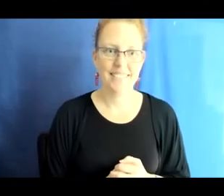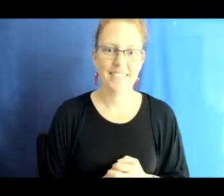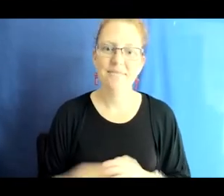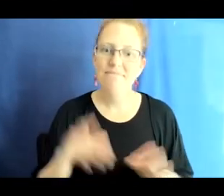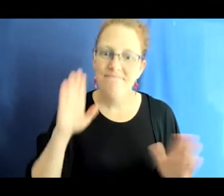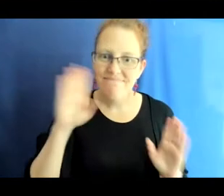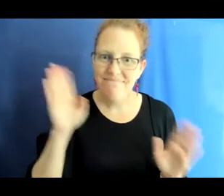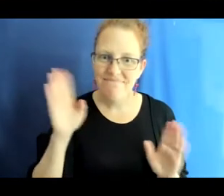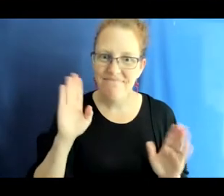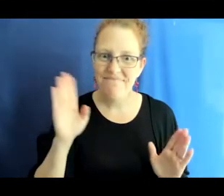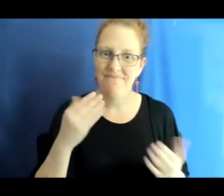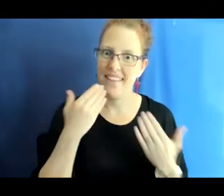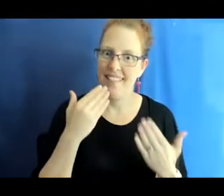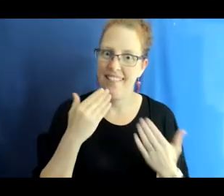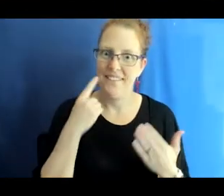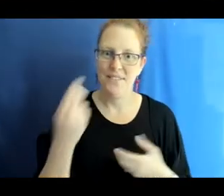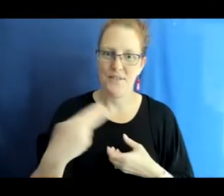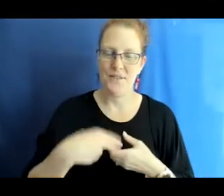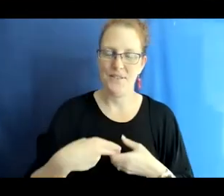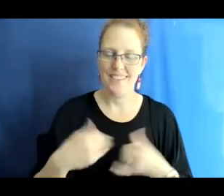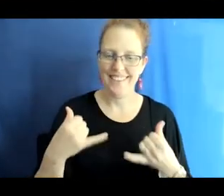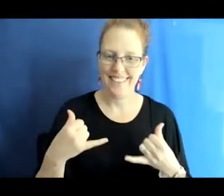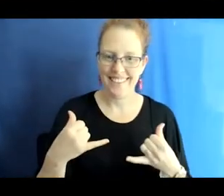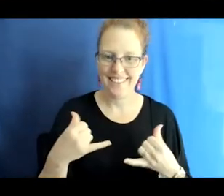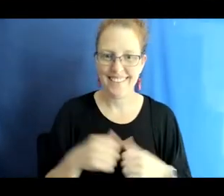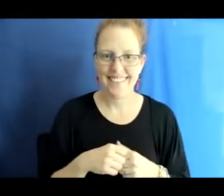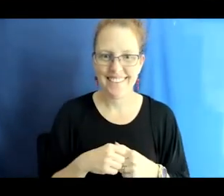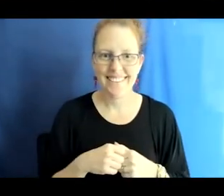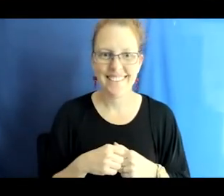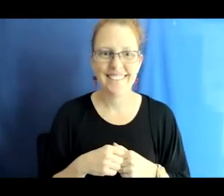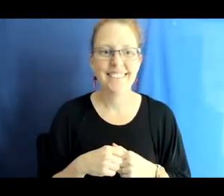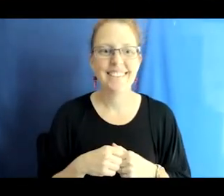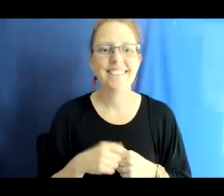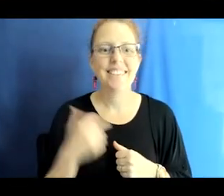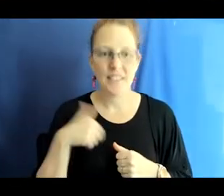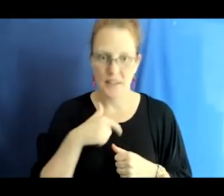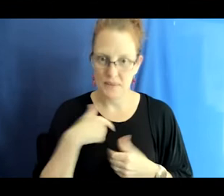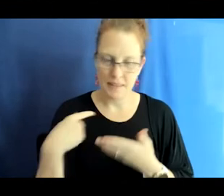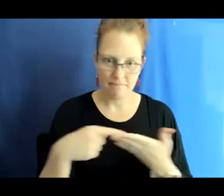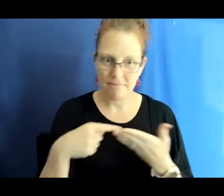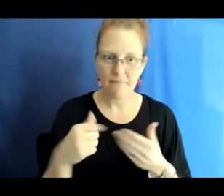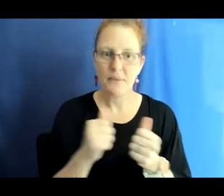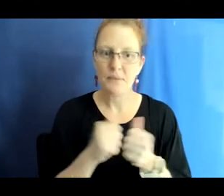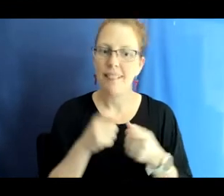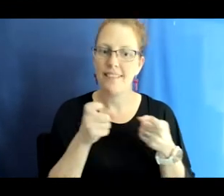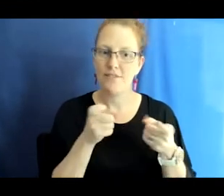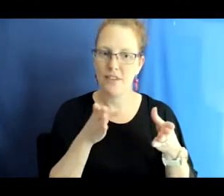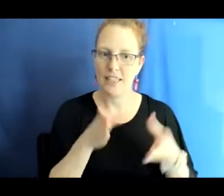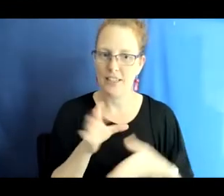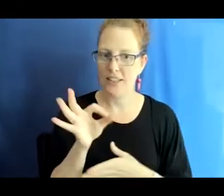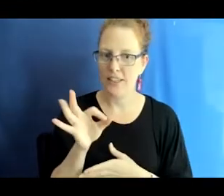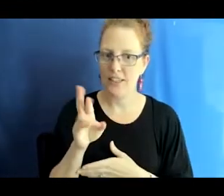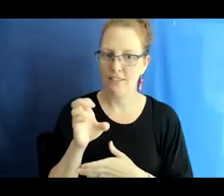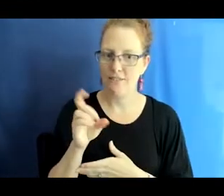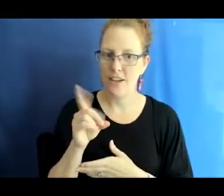Hi, everyone. Thank you all so much for joining us here again as we talk with director Fredrik S and his longtime